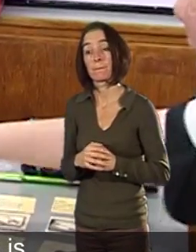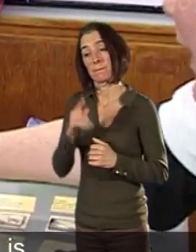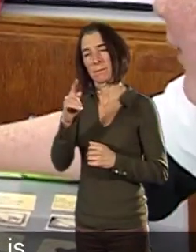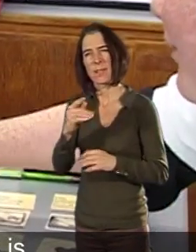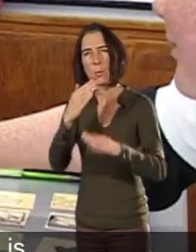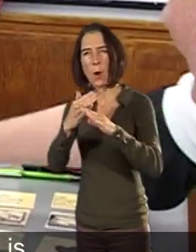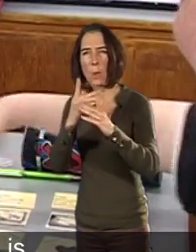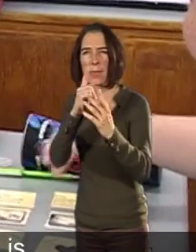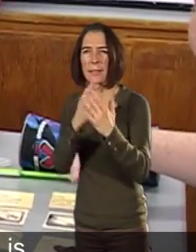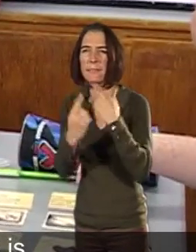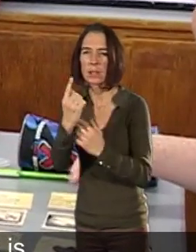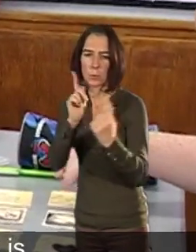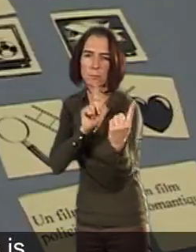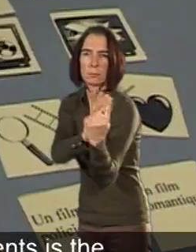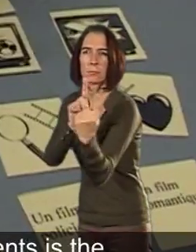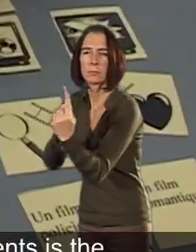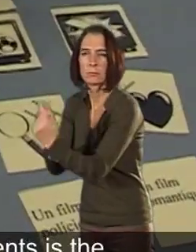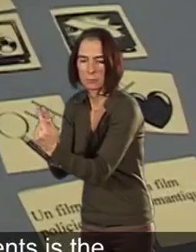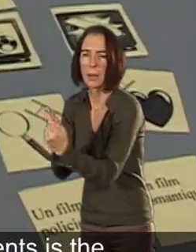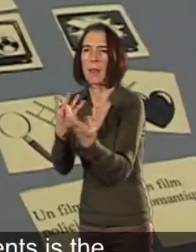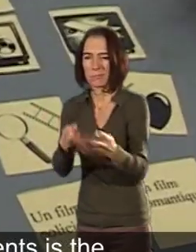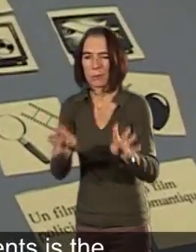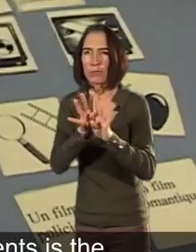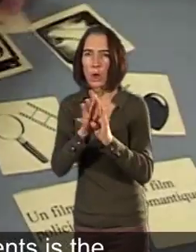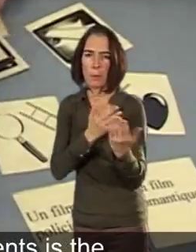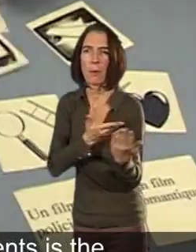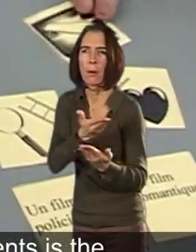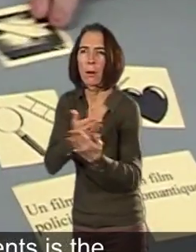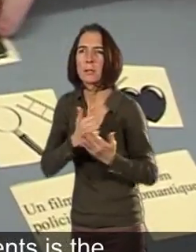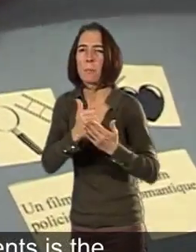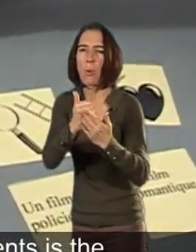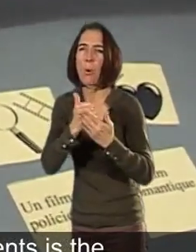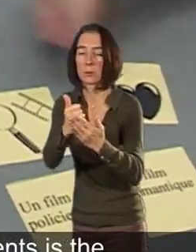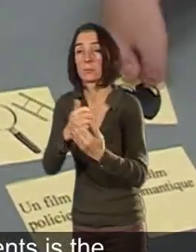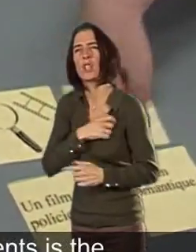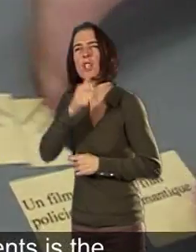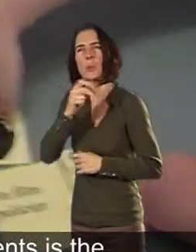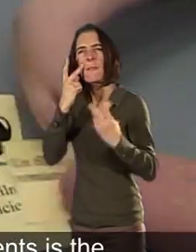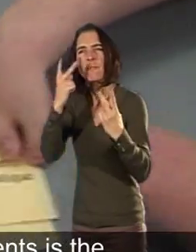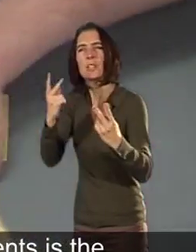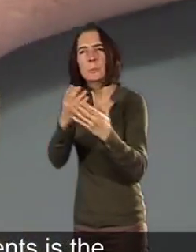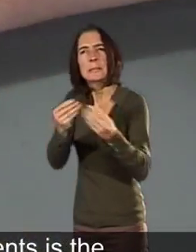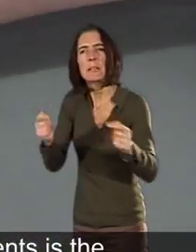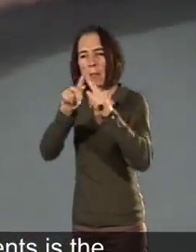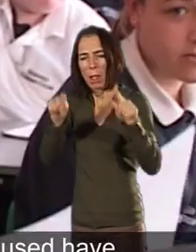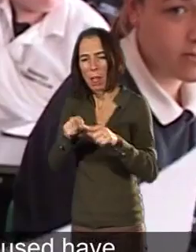Working with peers is encouraged, and one of the adjustments to support Matthew and other students is the use of visual materials and